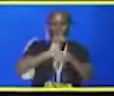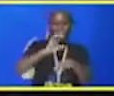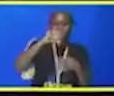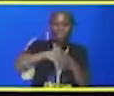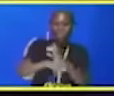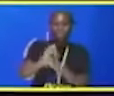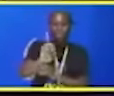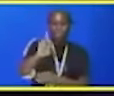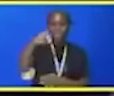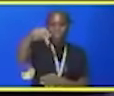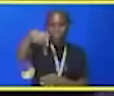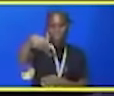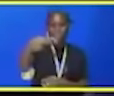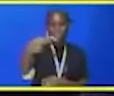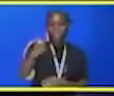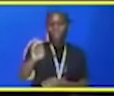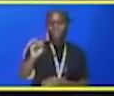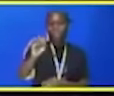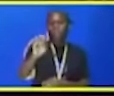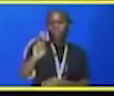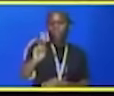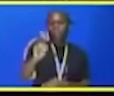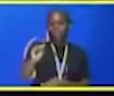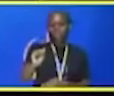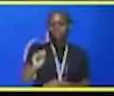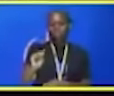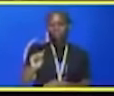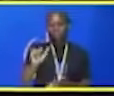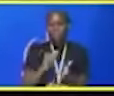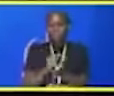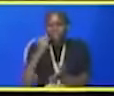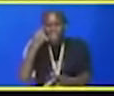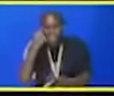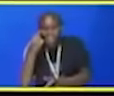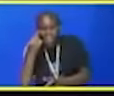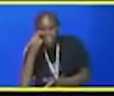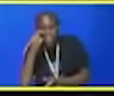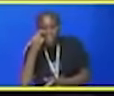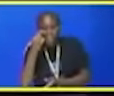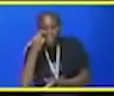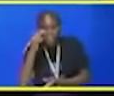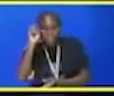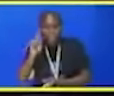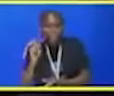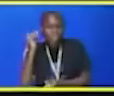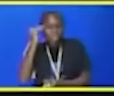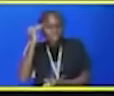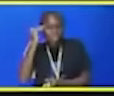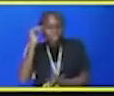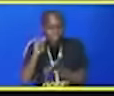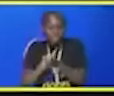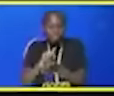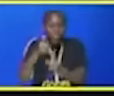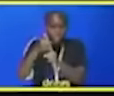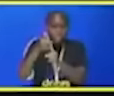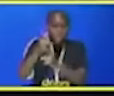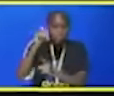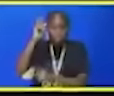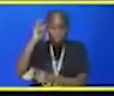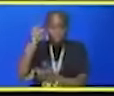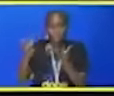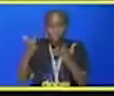the eyes of your understanding being enlightened, that ye may know what is the hope of his